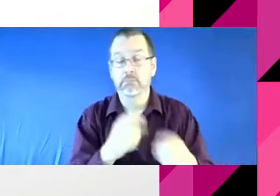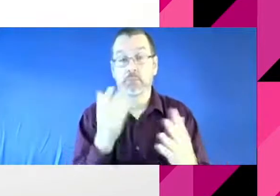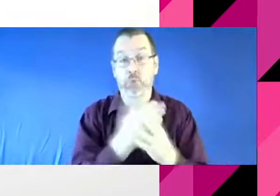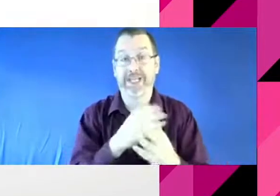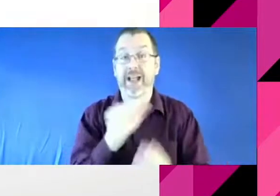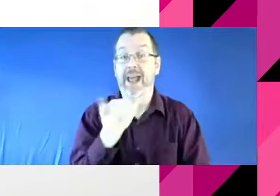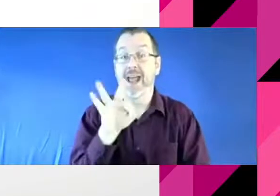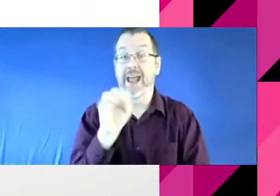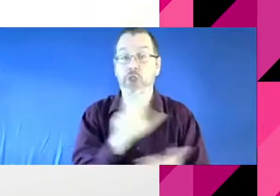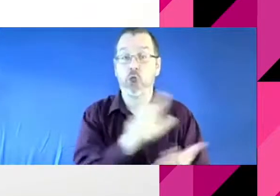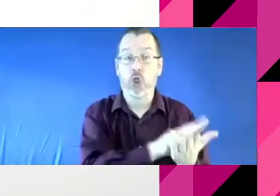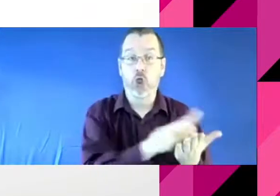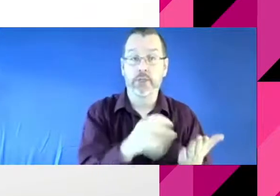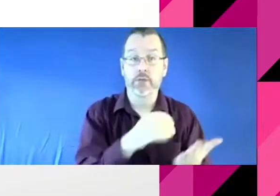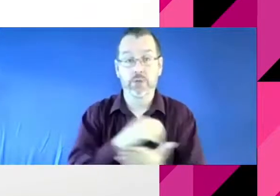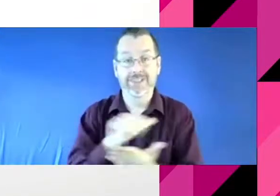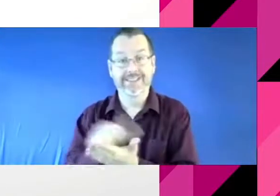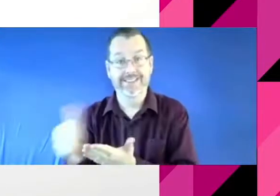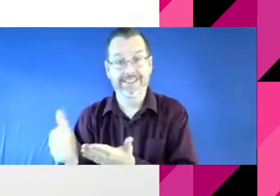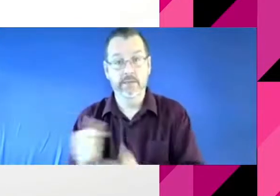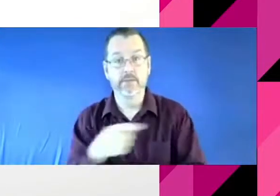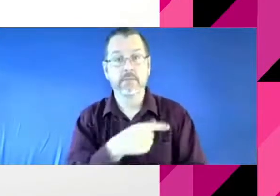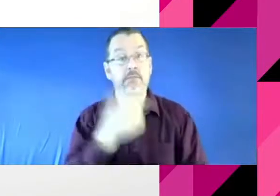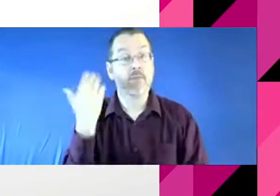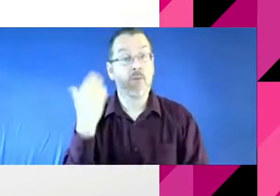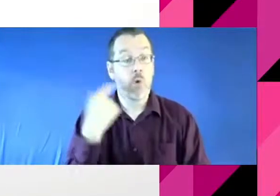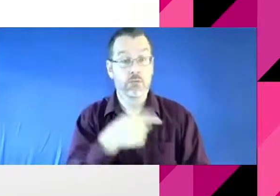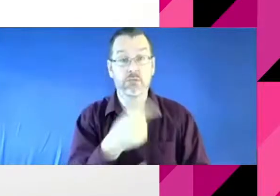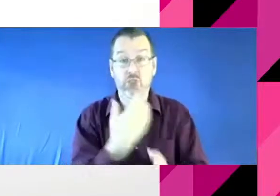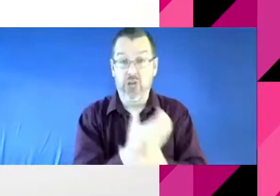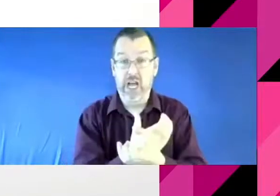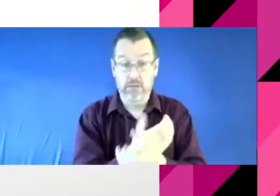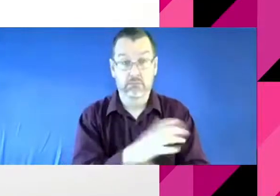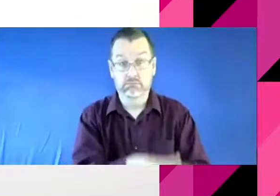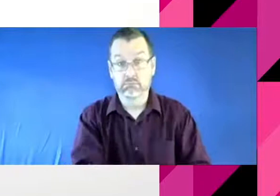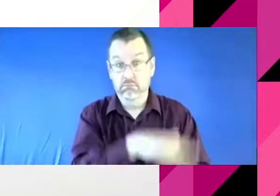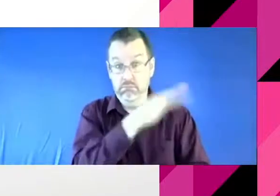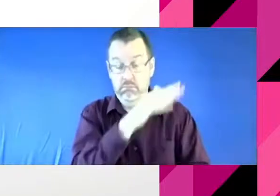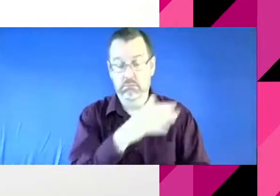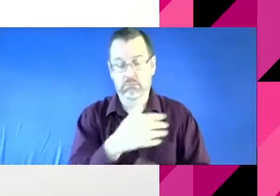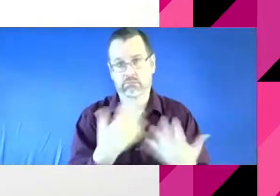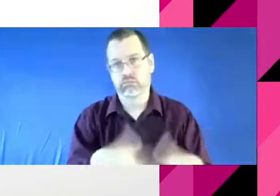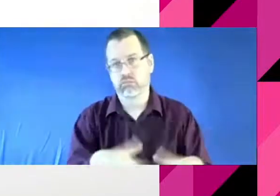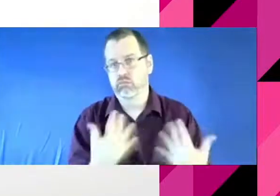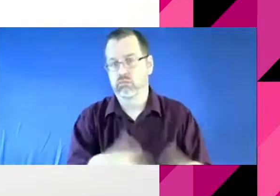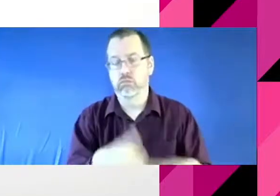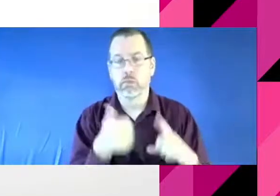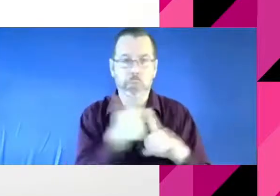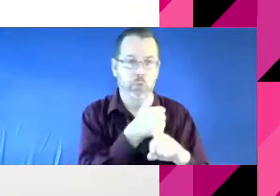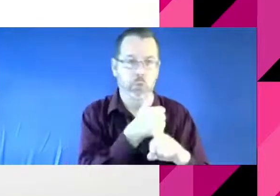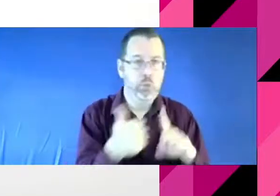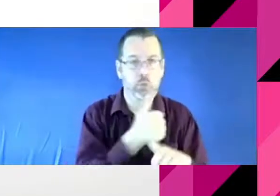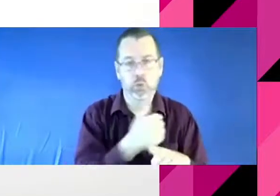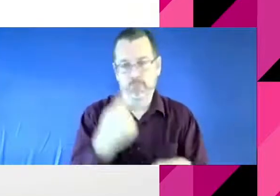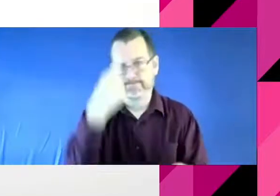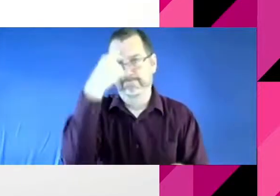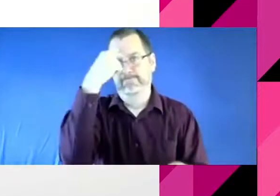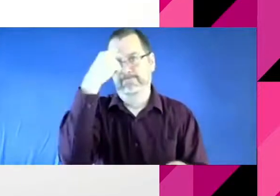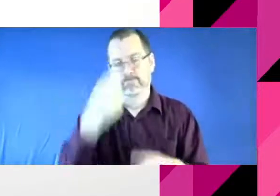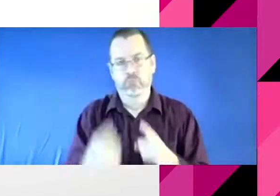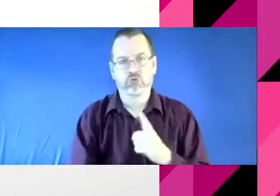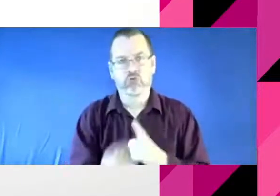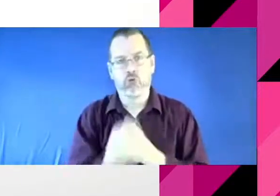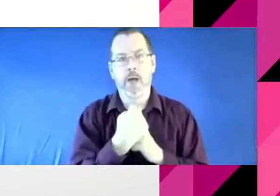16. Ayn's childhood was characterised by abuse and trauma. She had a significant cognitive